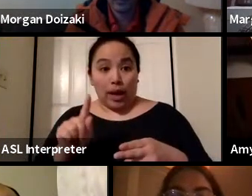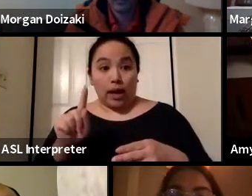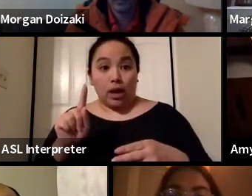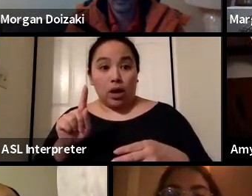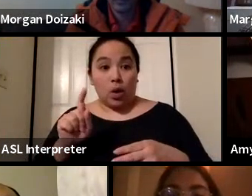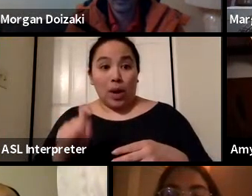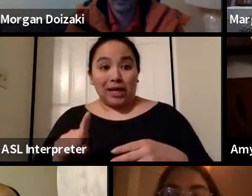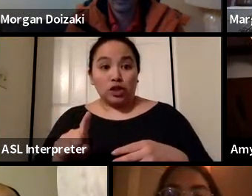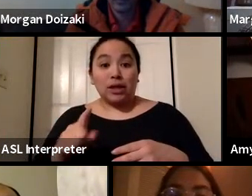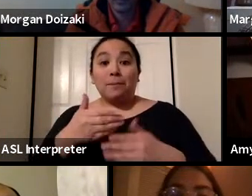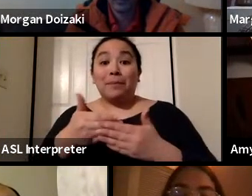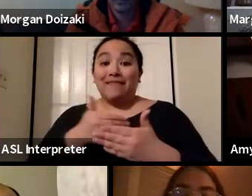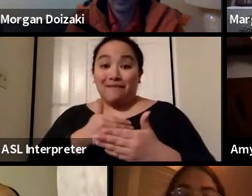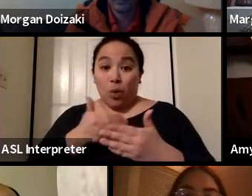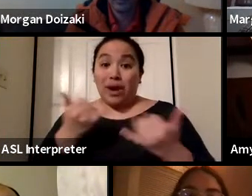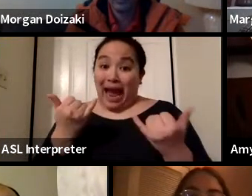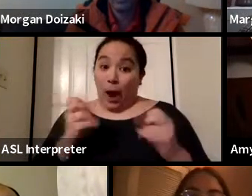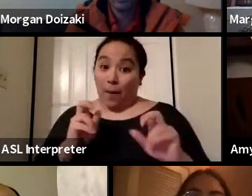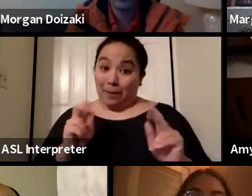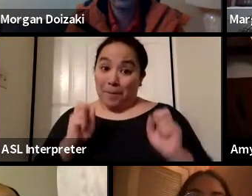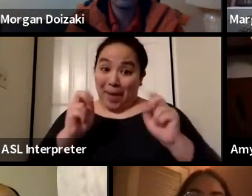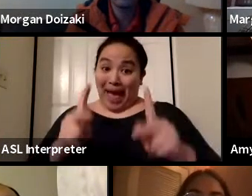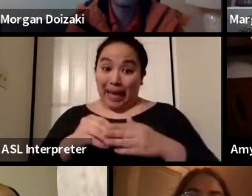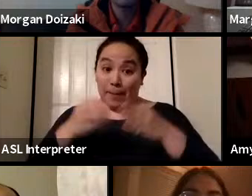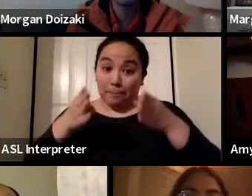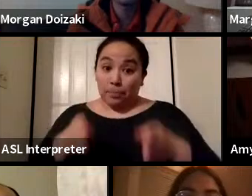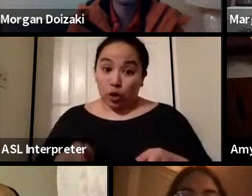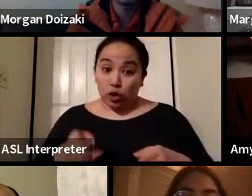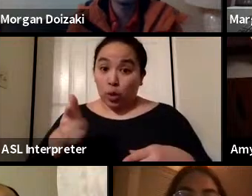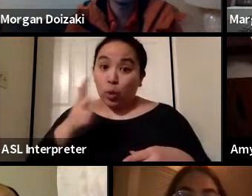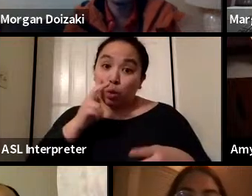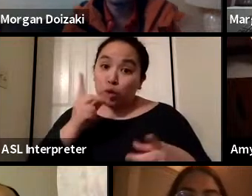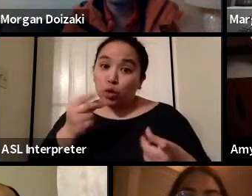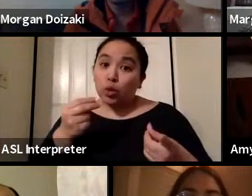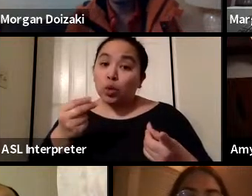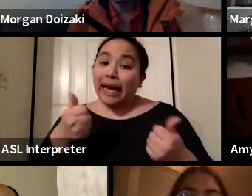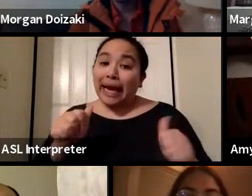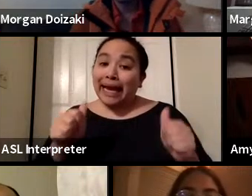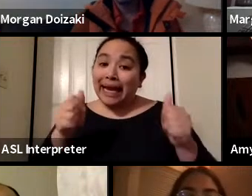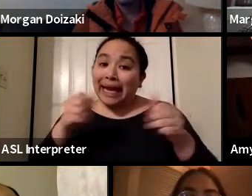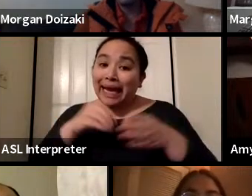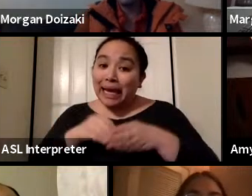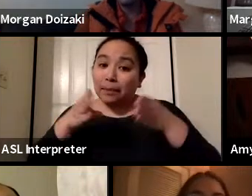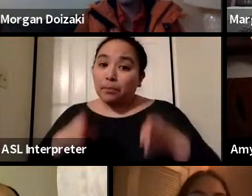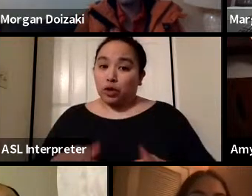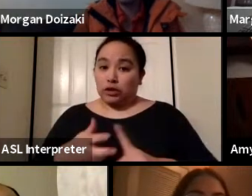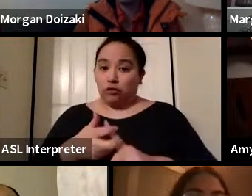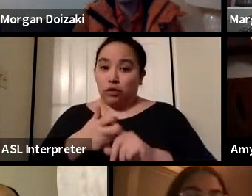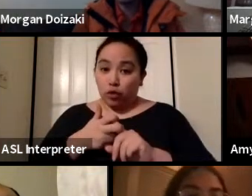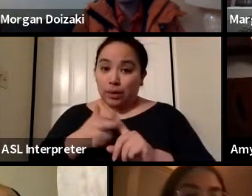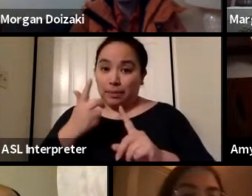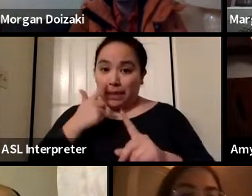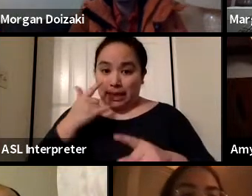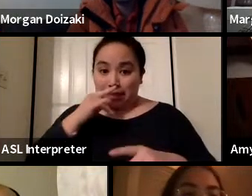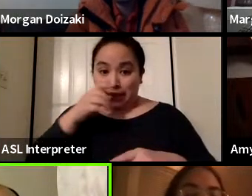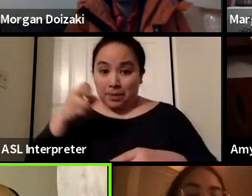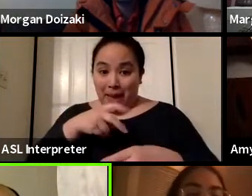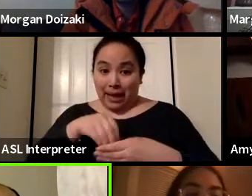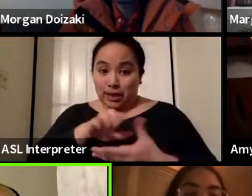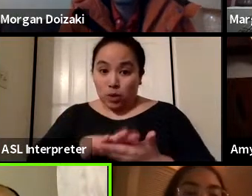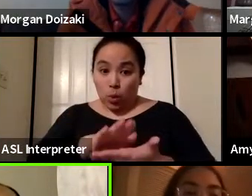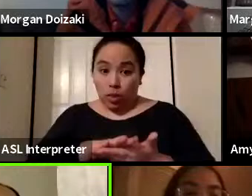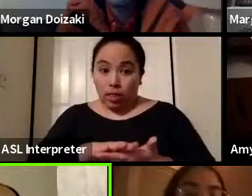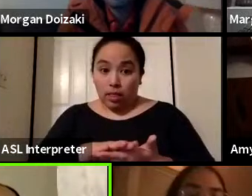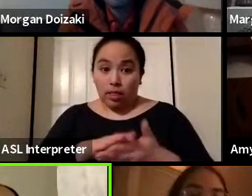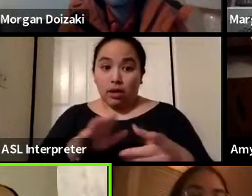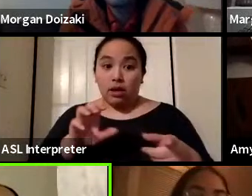to school in person, are you guys planning to do any in-person recruitment with the kids being back to school? I think if we